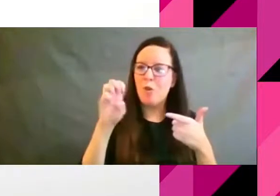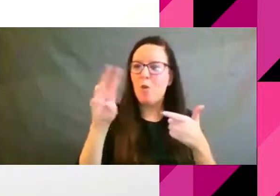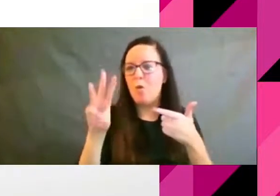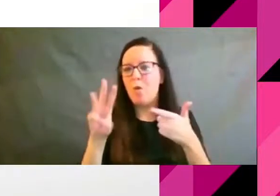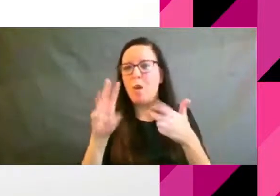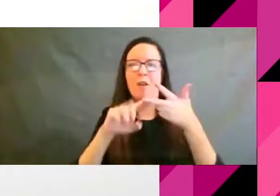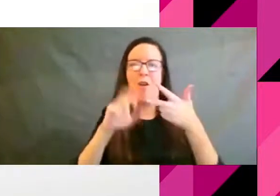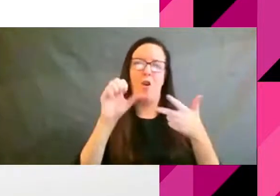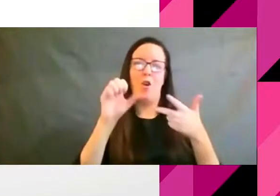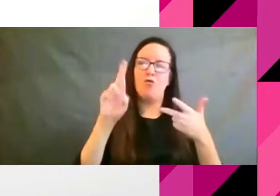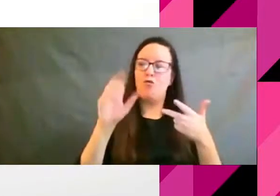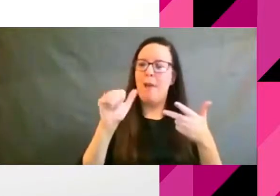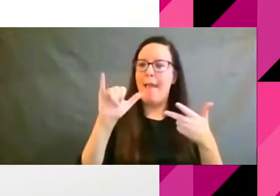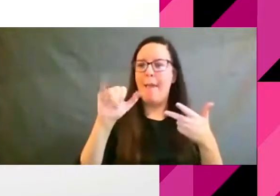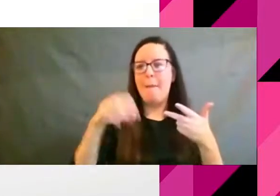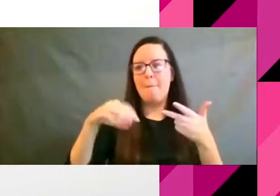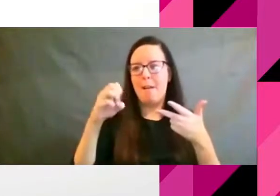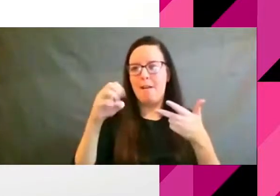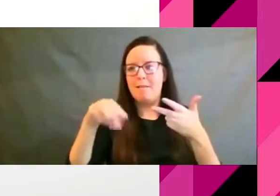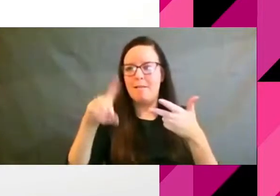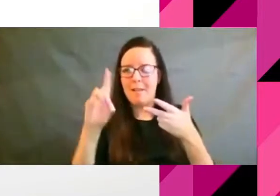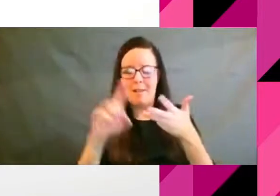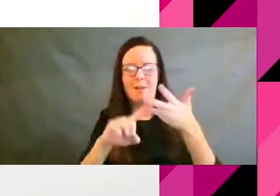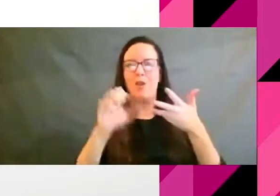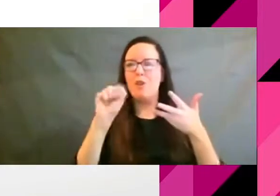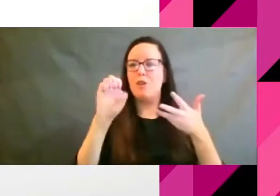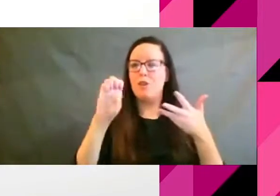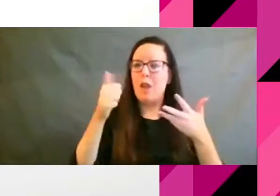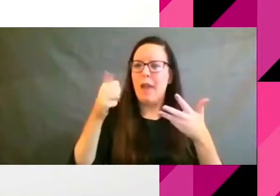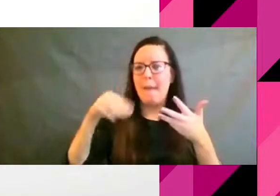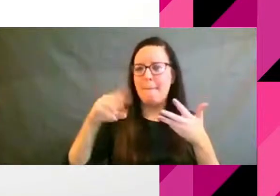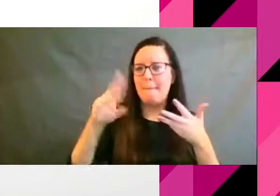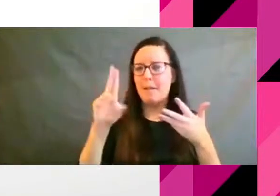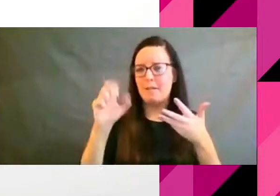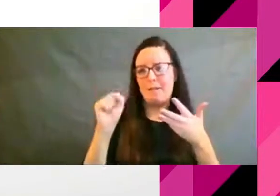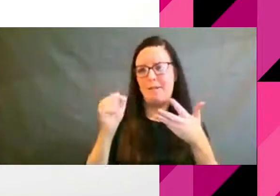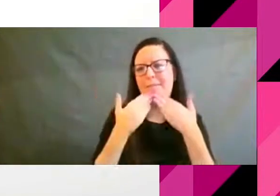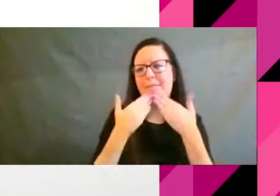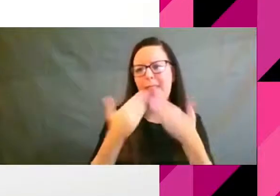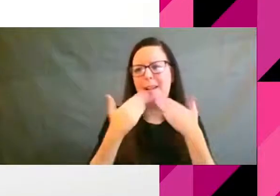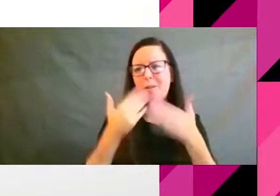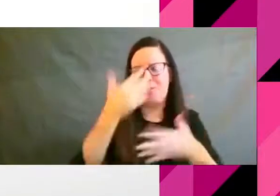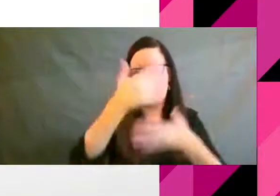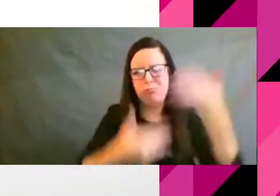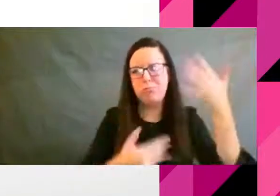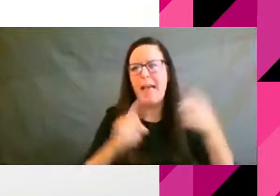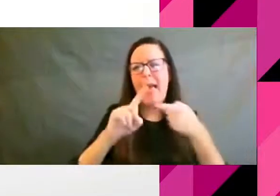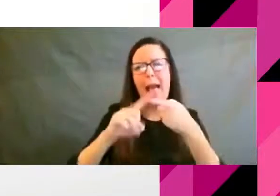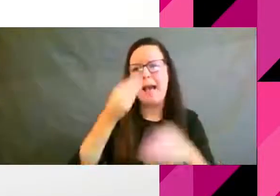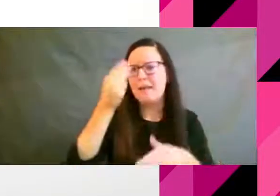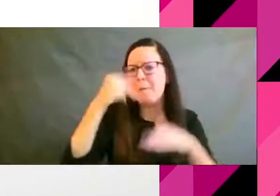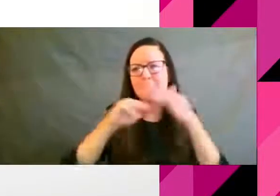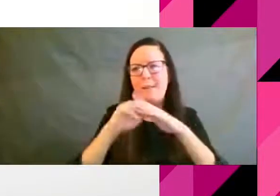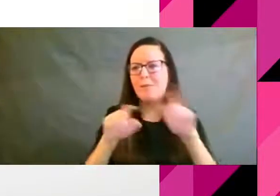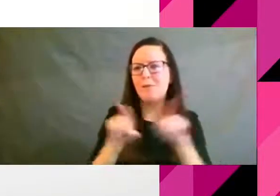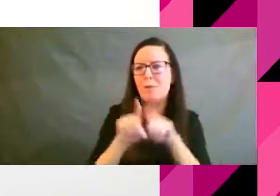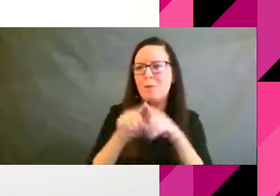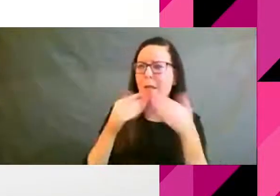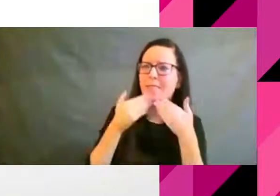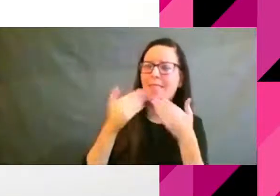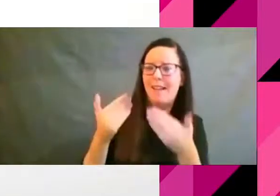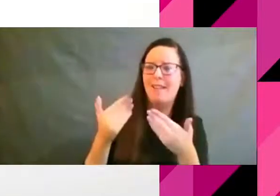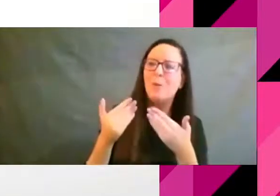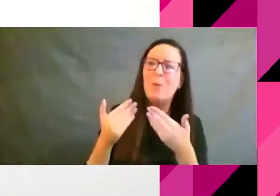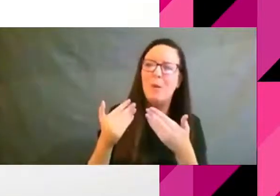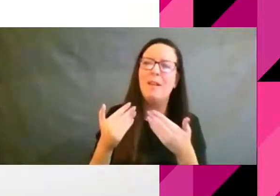us what I'm sure you will agree was a very rich plenary session. And thank you again to the Minister himself. So a big